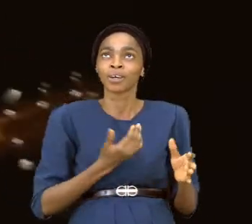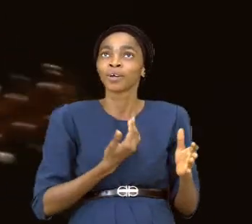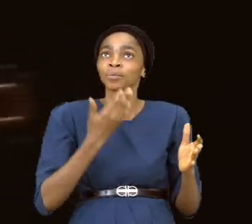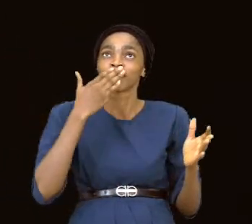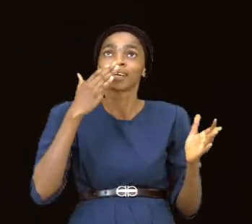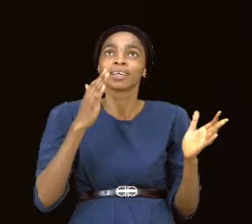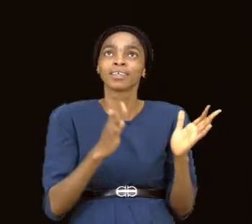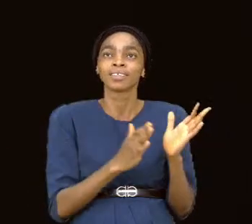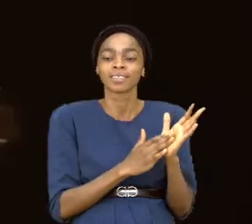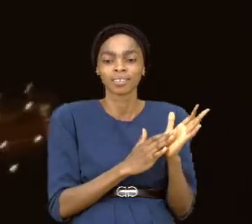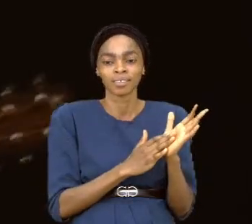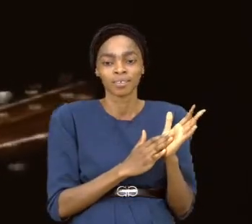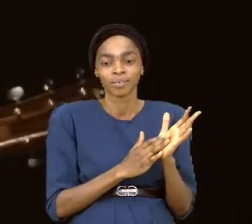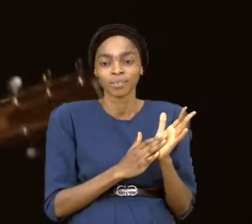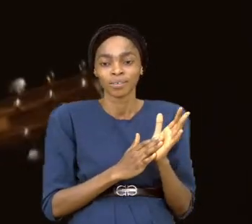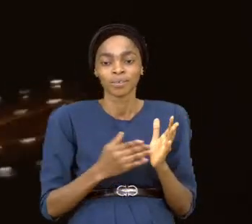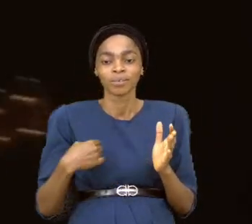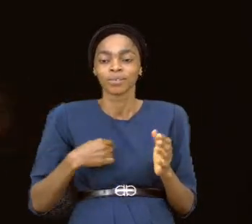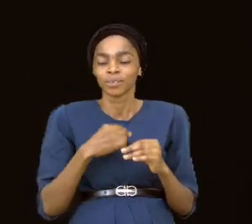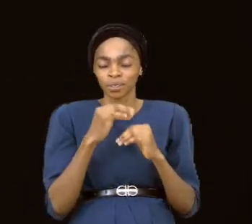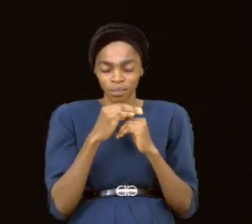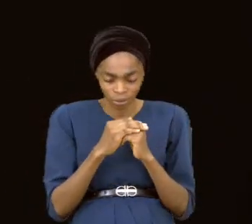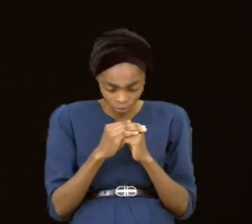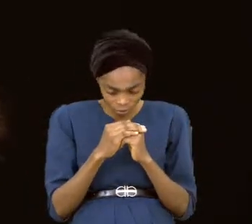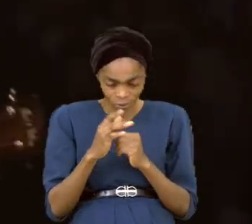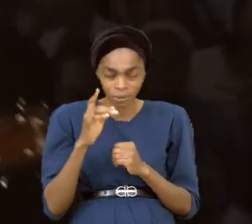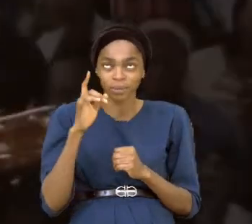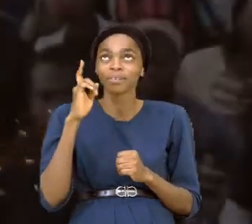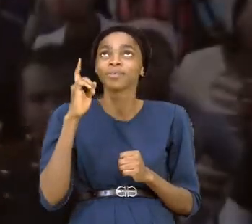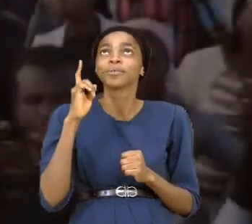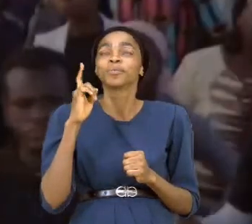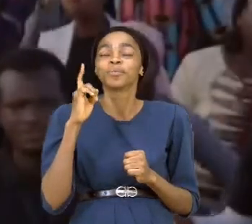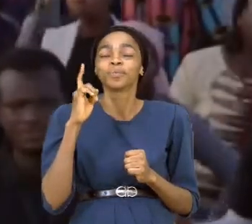our praise. We worship you.